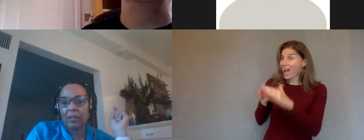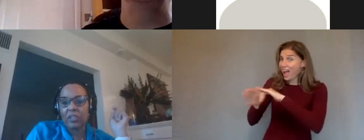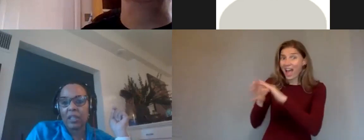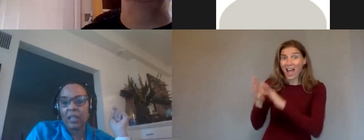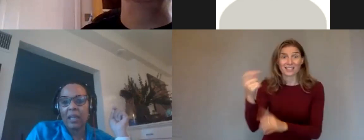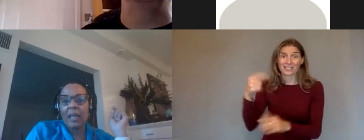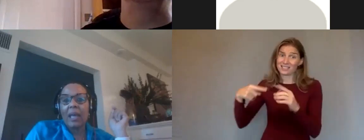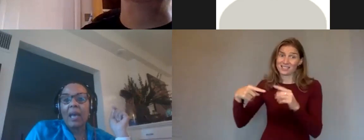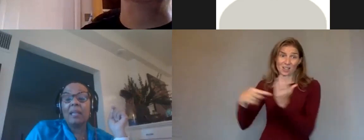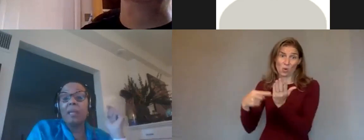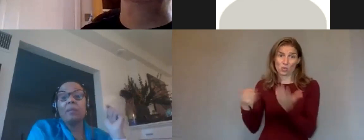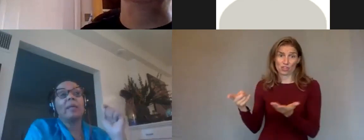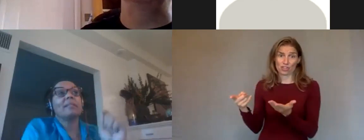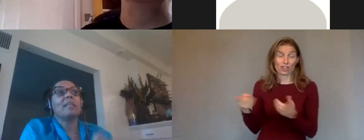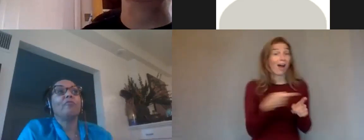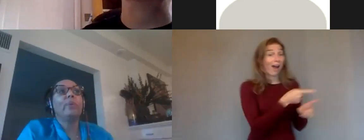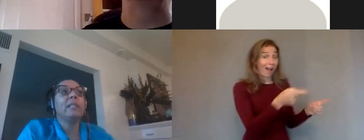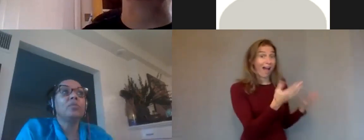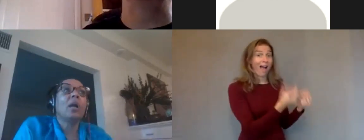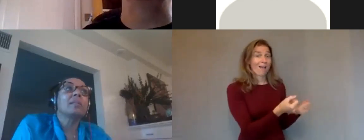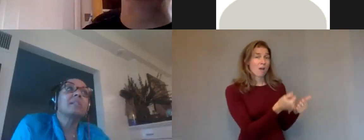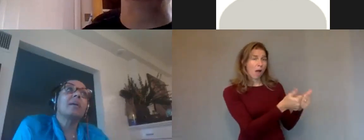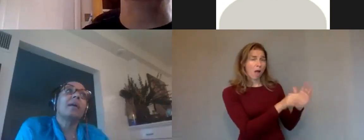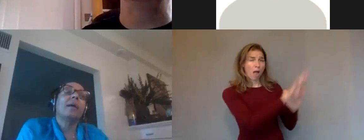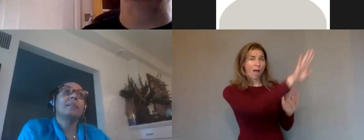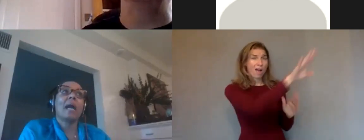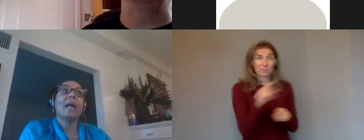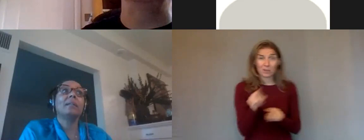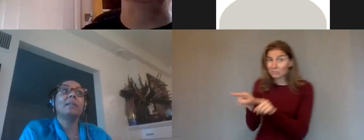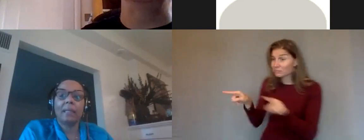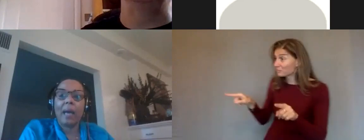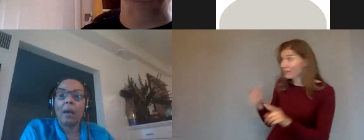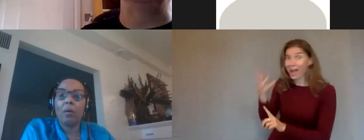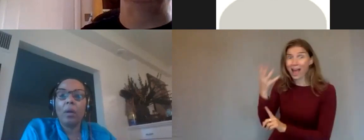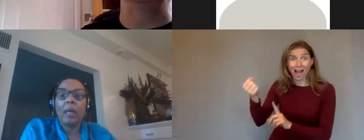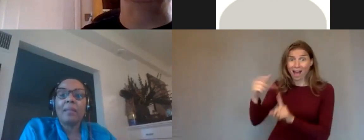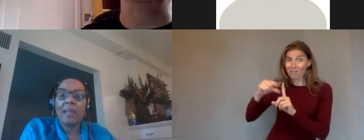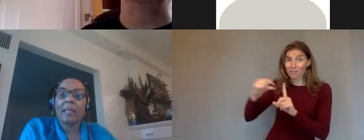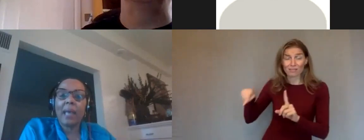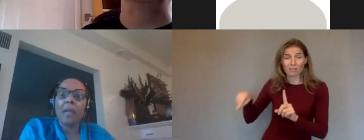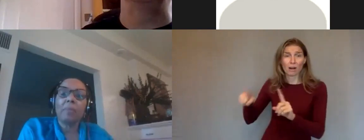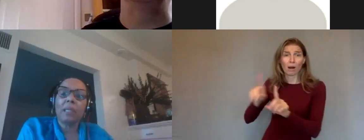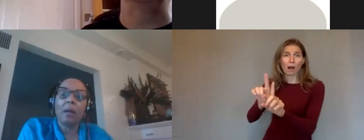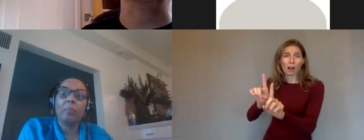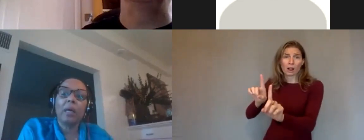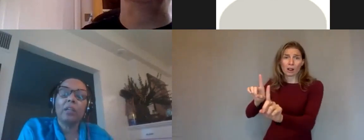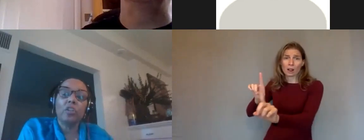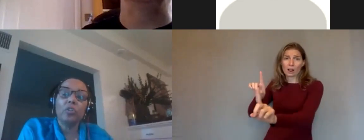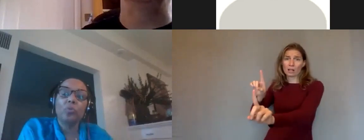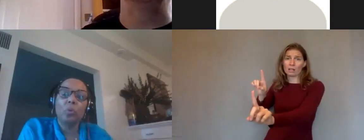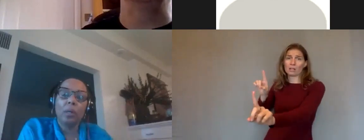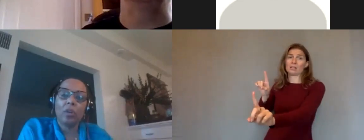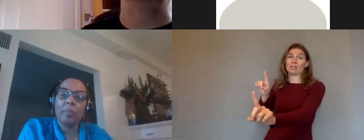accessible technology. And in many ways, if we do not tackle that now, that can become